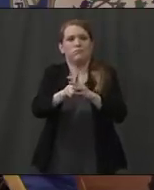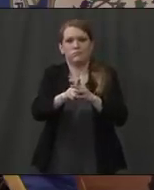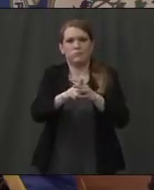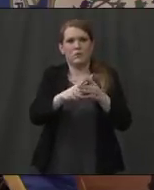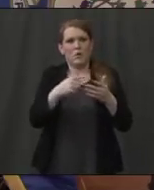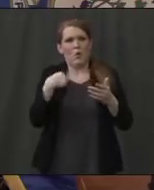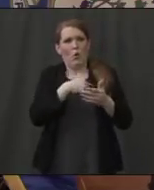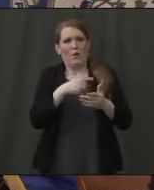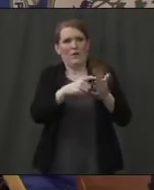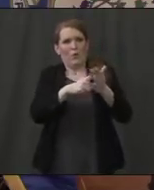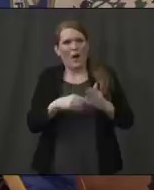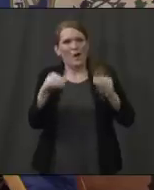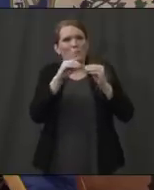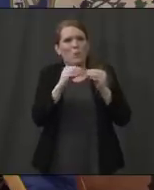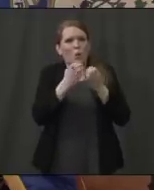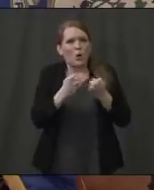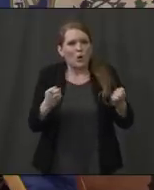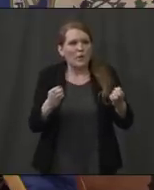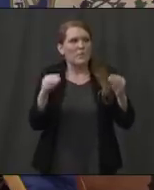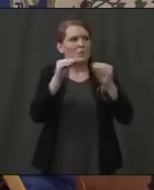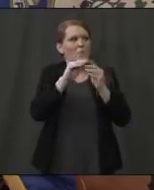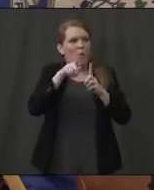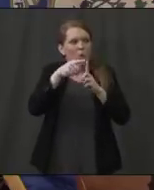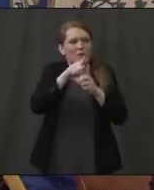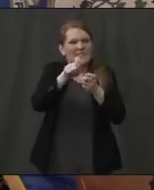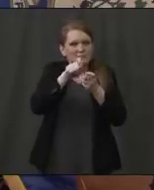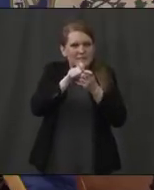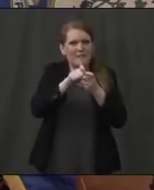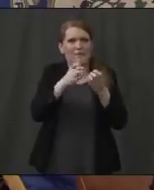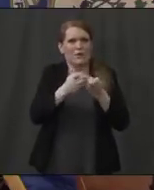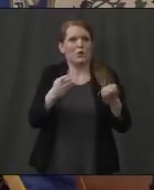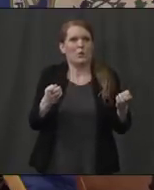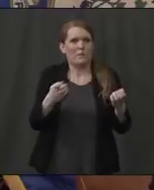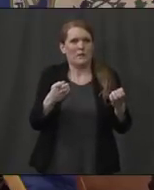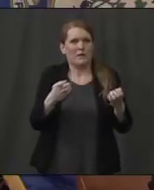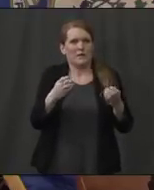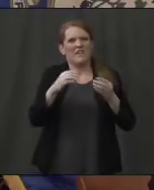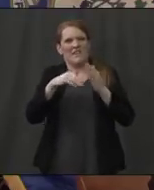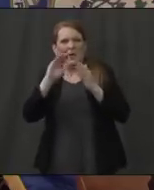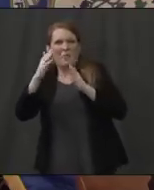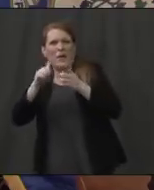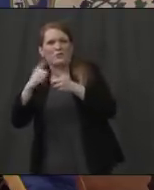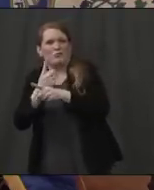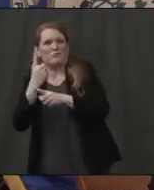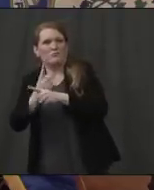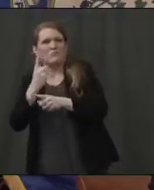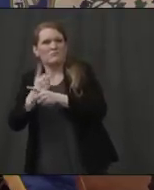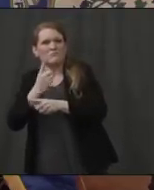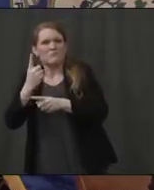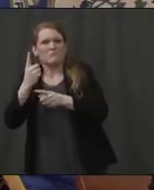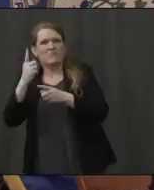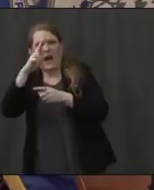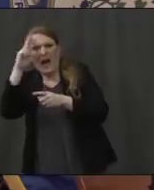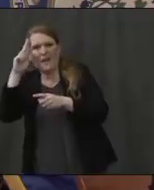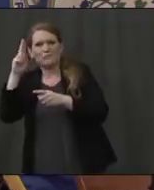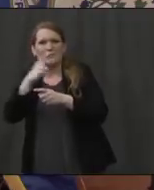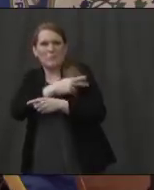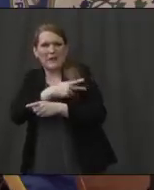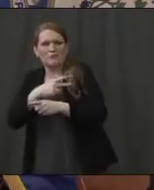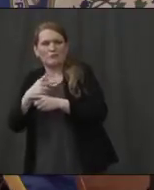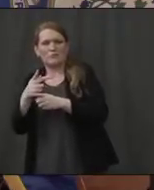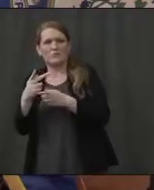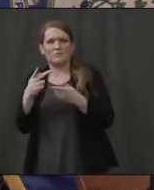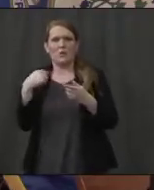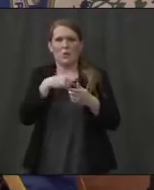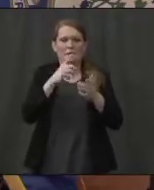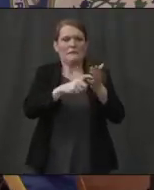medical surgical floor. So you're going to be using a lot of N95 masks and a lot of surgical masks. And as Jeff said, face shields